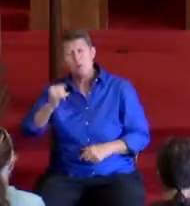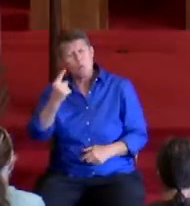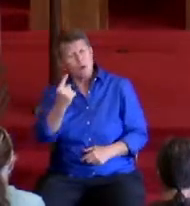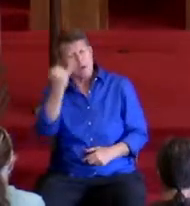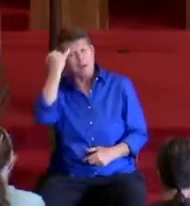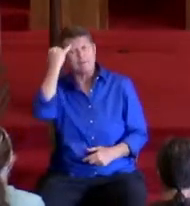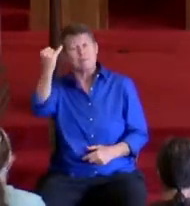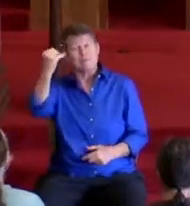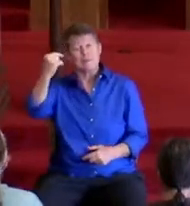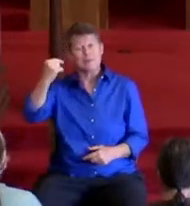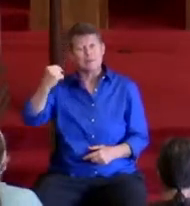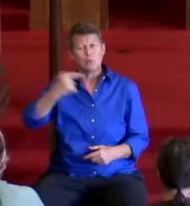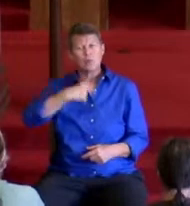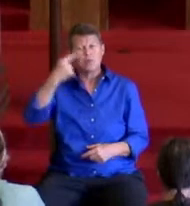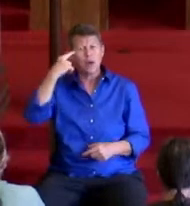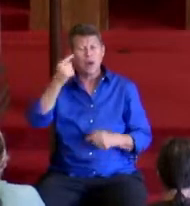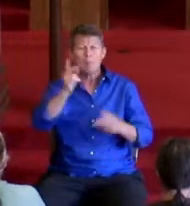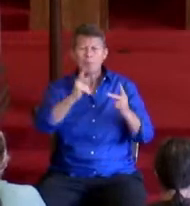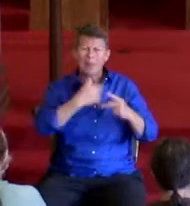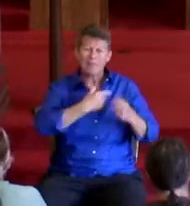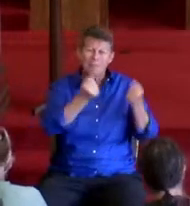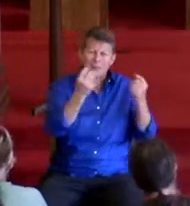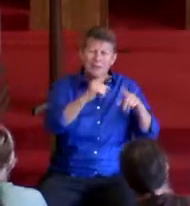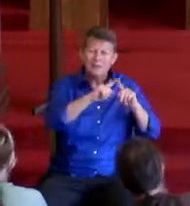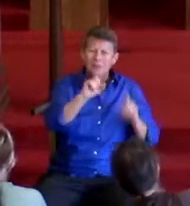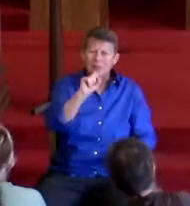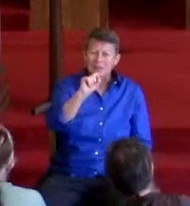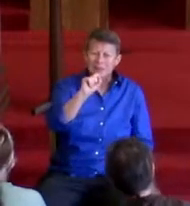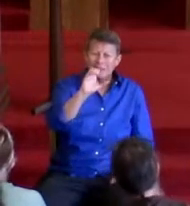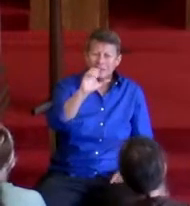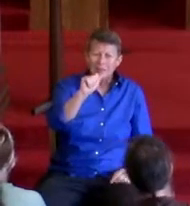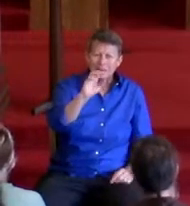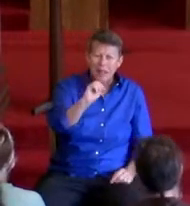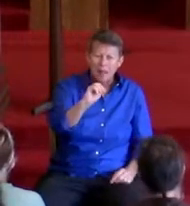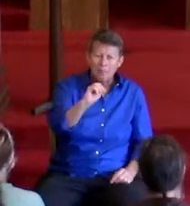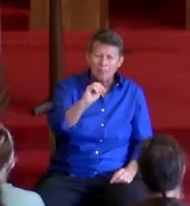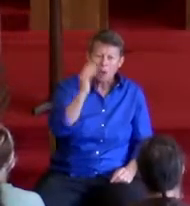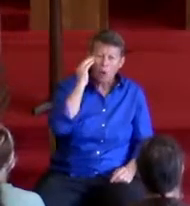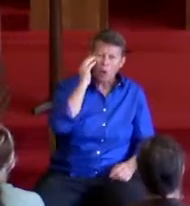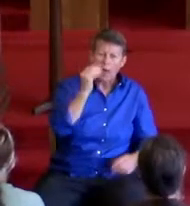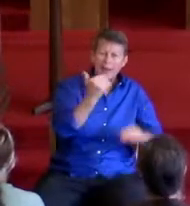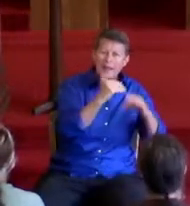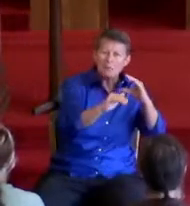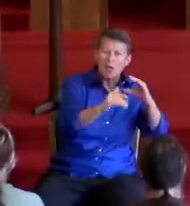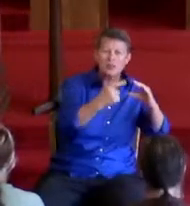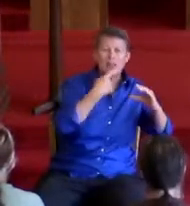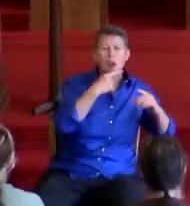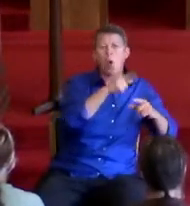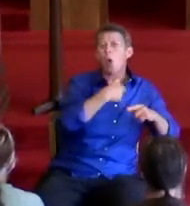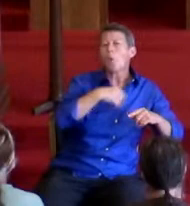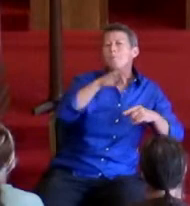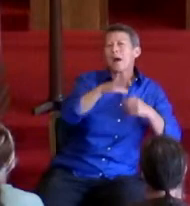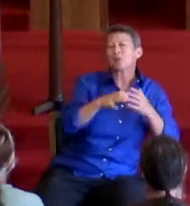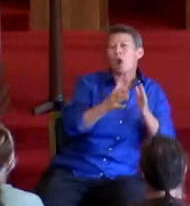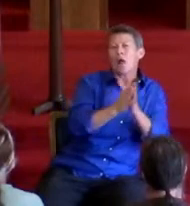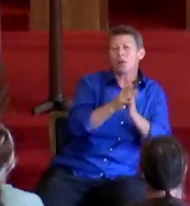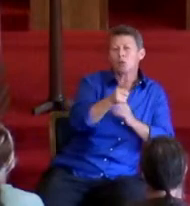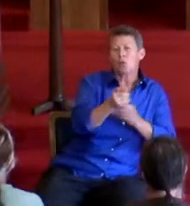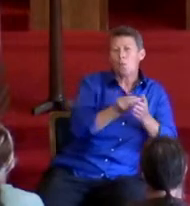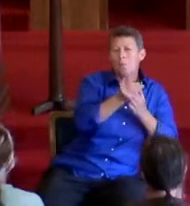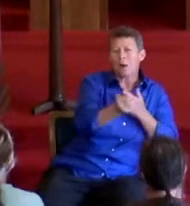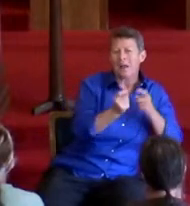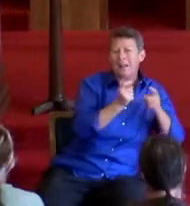so many different scams, like those emails that pretend to be the pastor asking you to buy gift